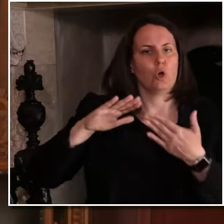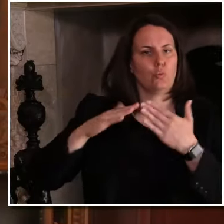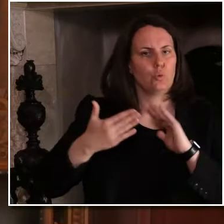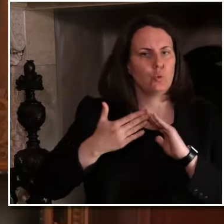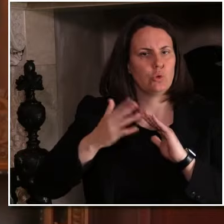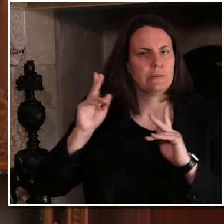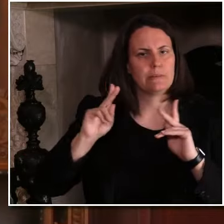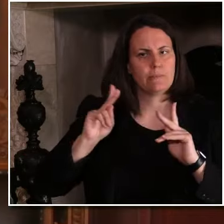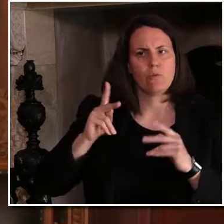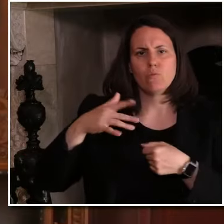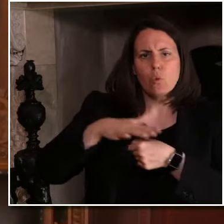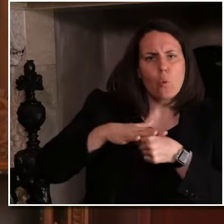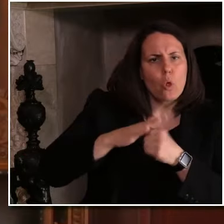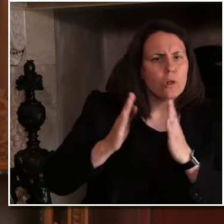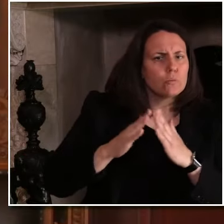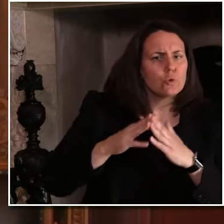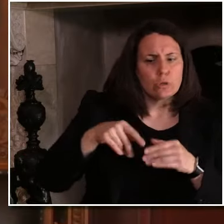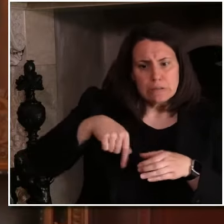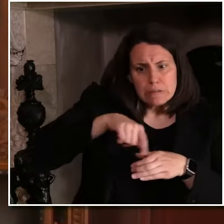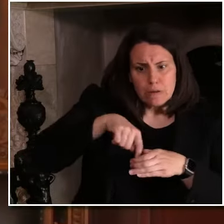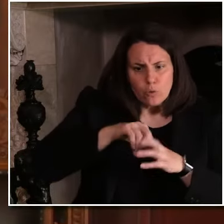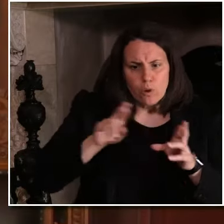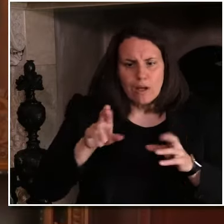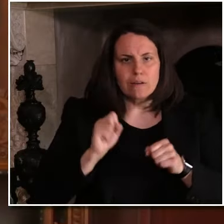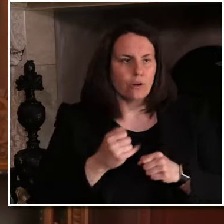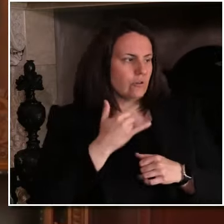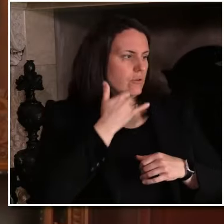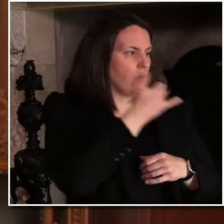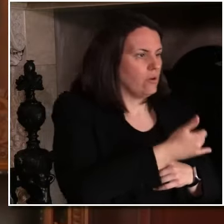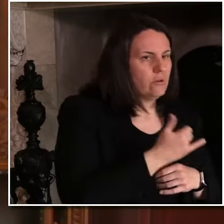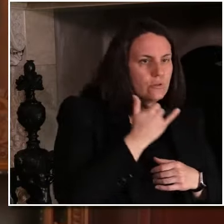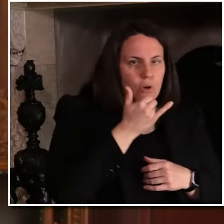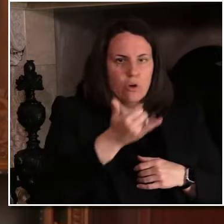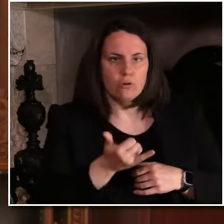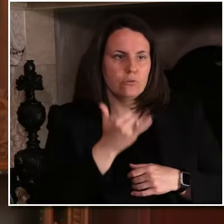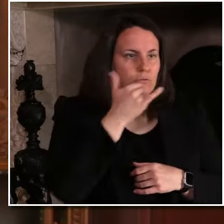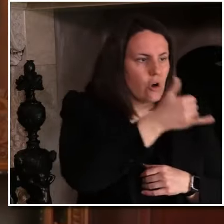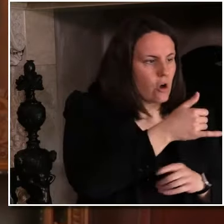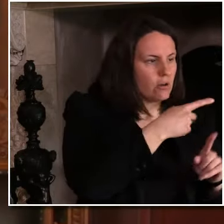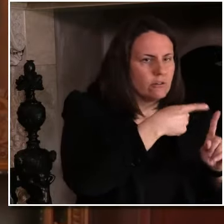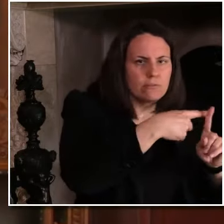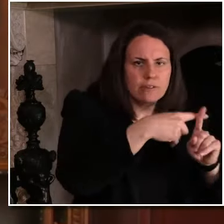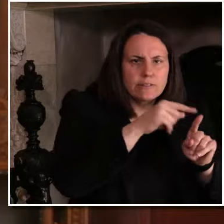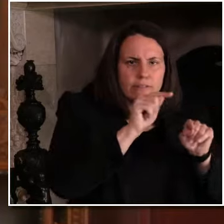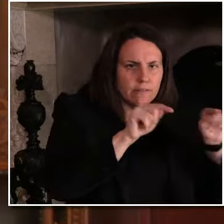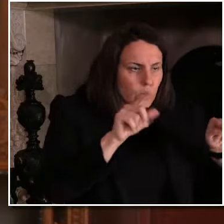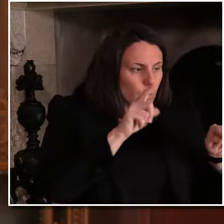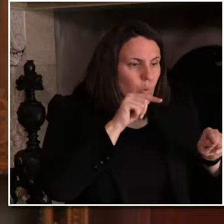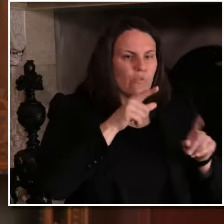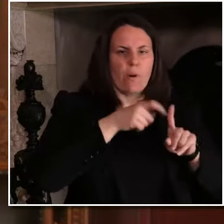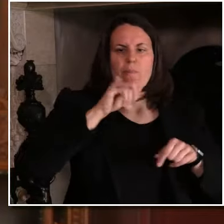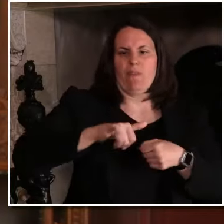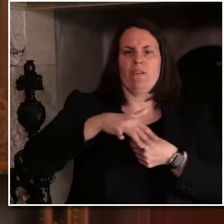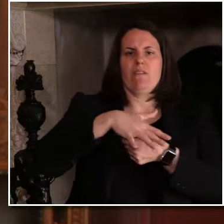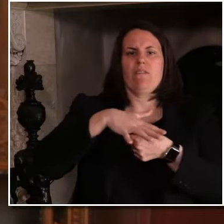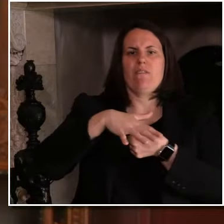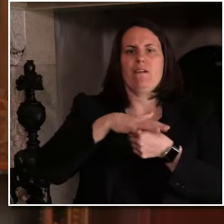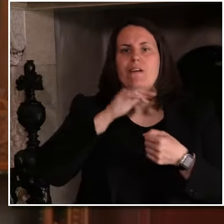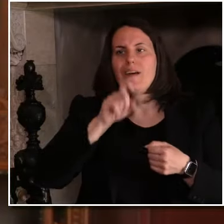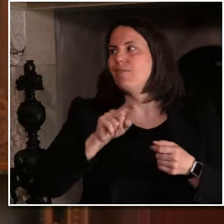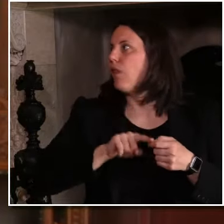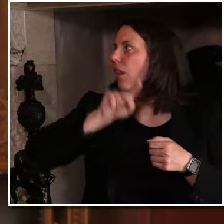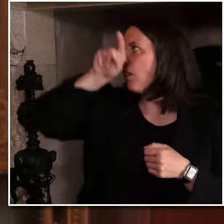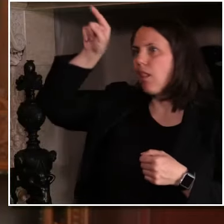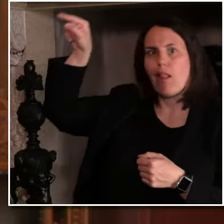that work. And the next phase of building our contact tracing strategy is going to look at a whole range of trying to engage local partners to do the work,